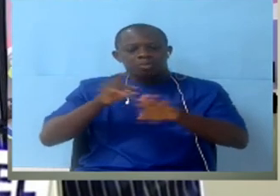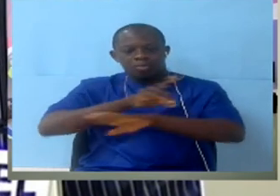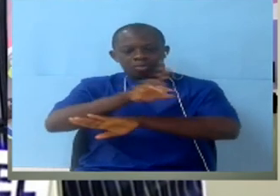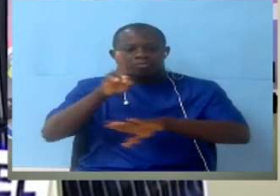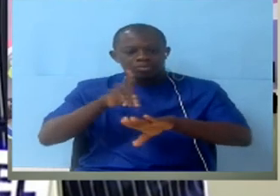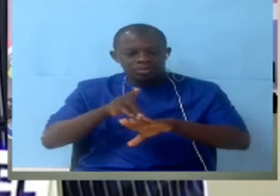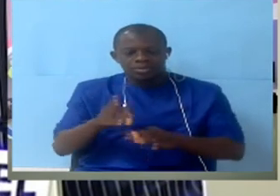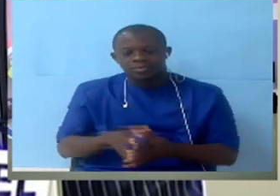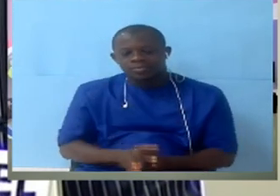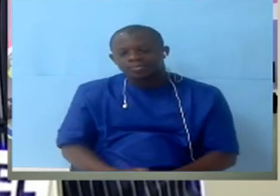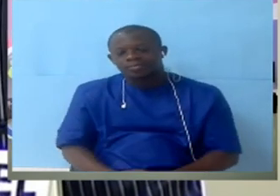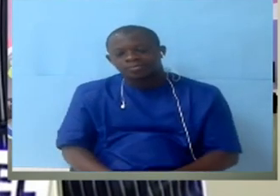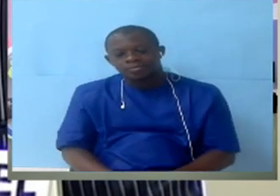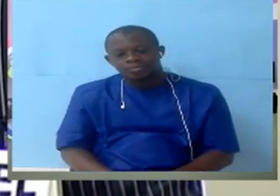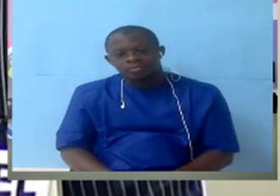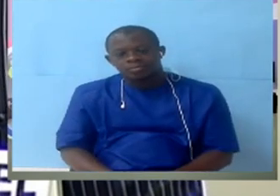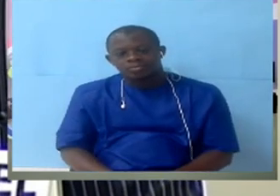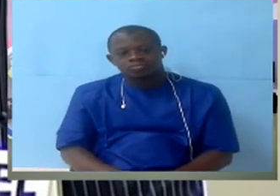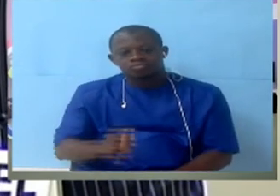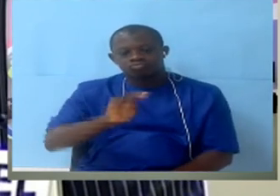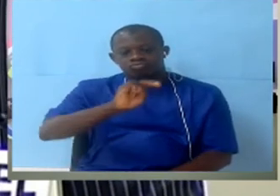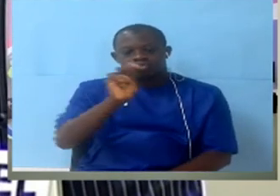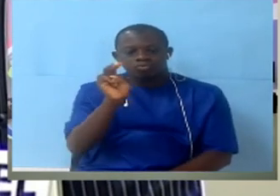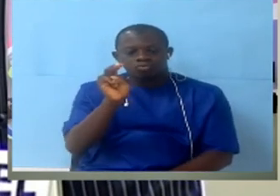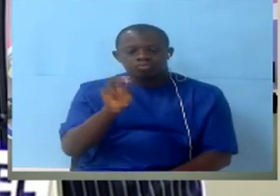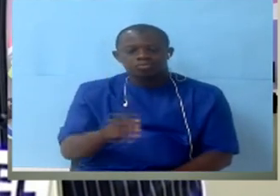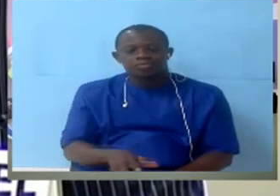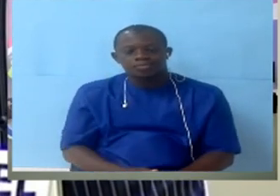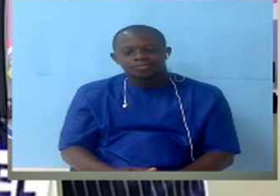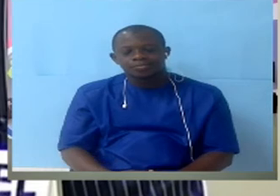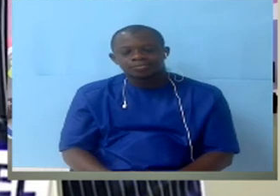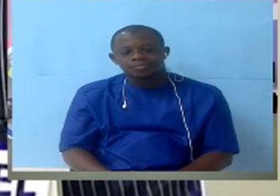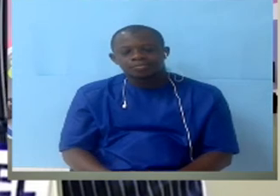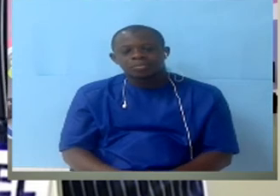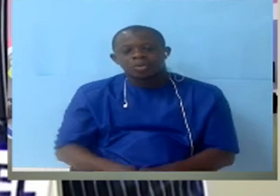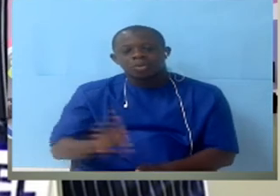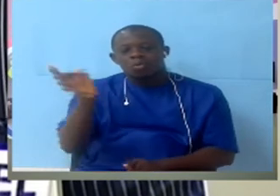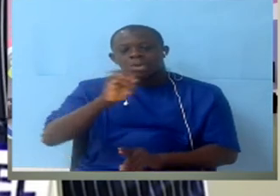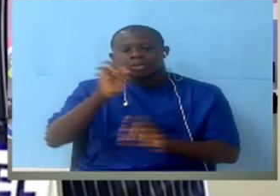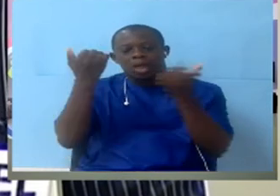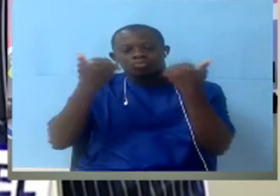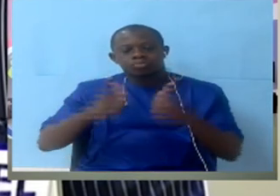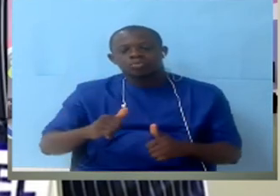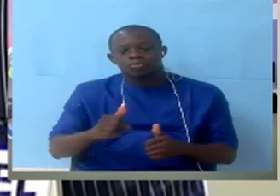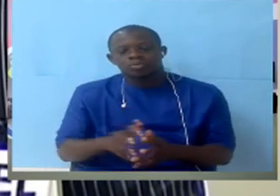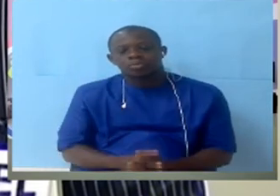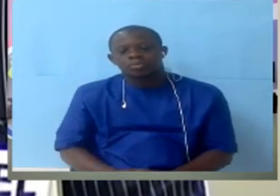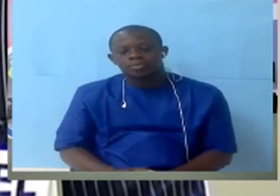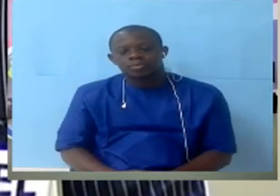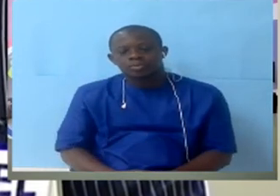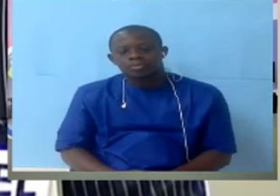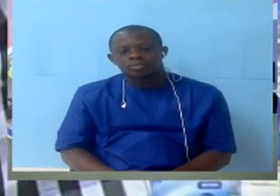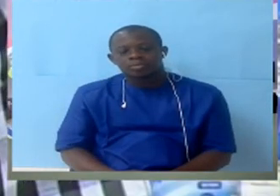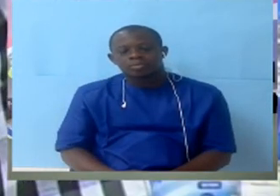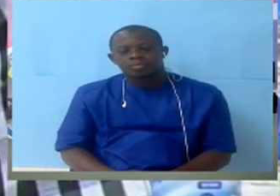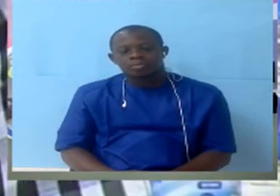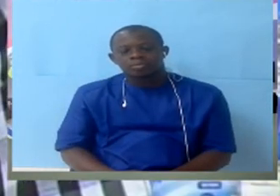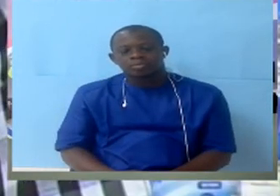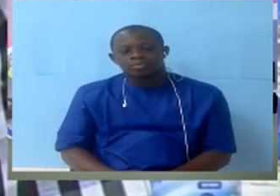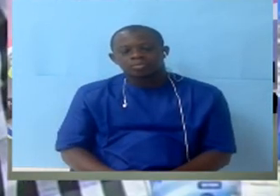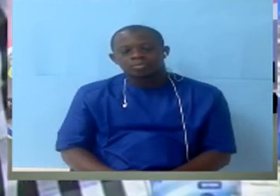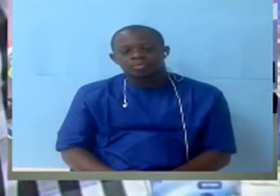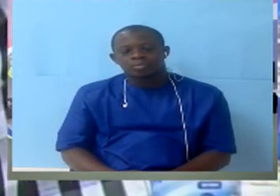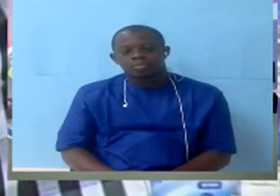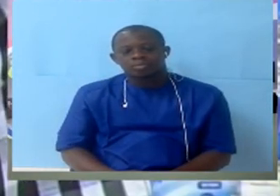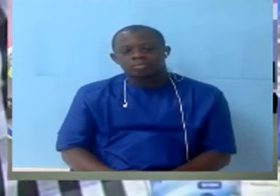Kunkoto Farato. Honey. No. What happened? Honey. I moved to the president of